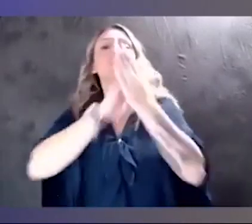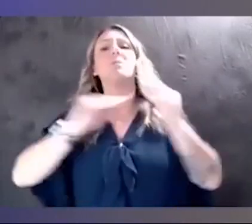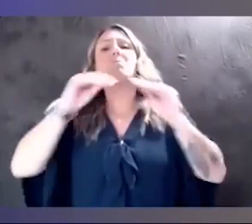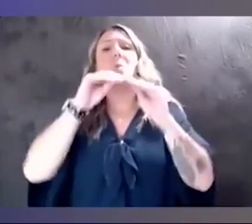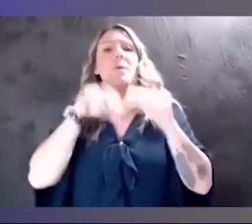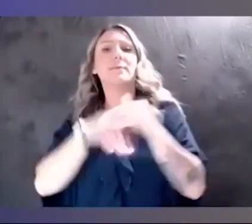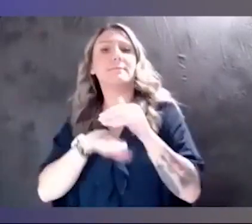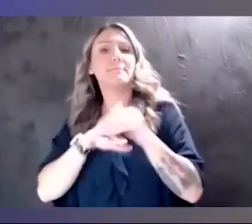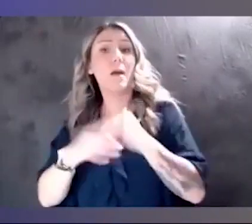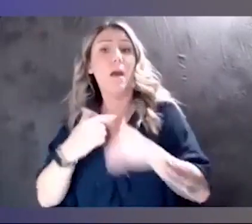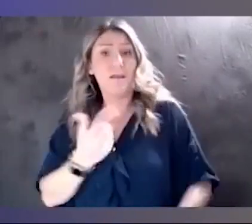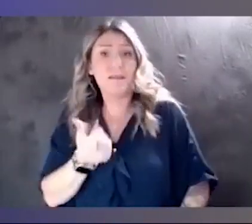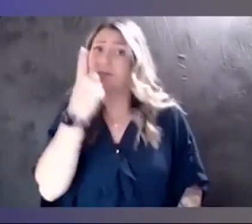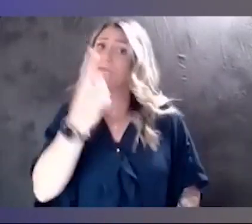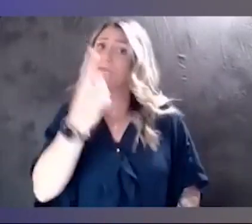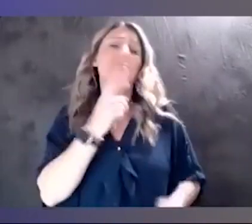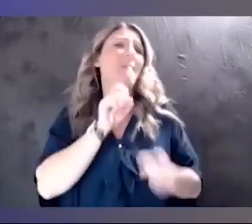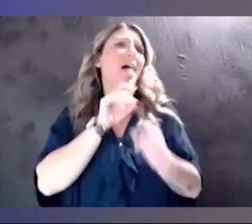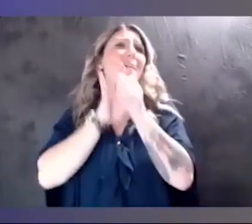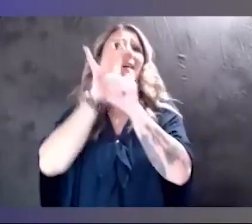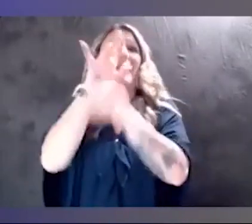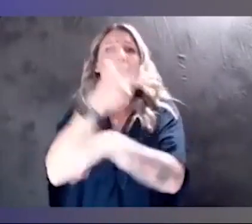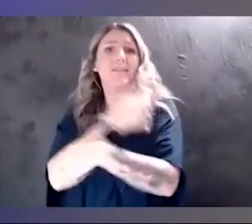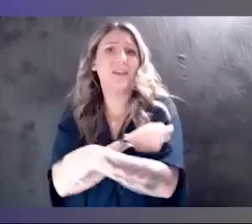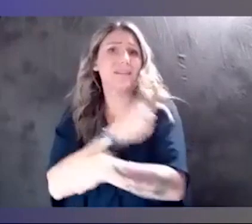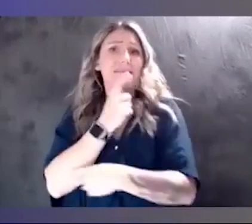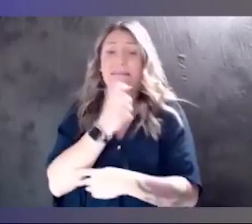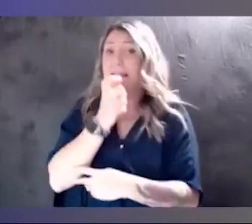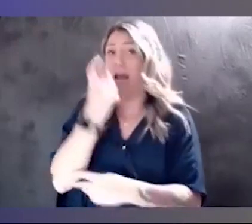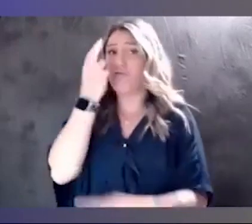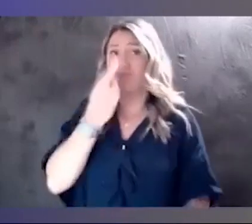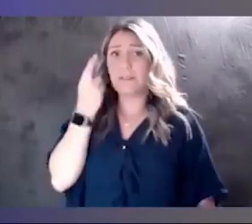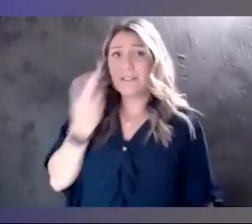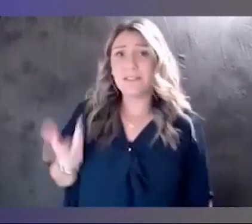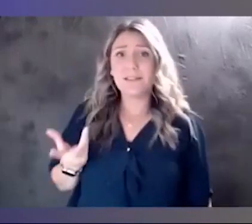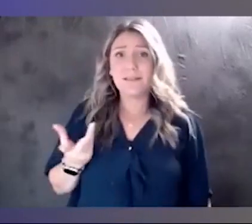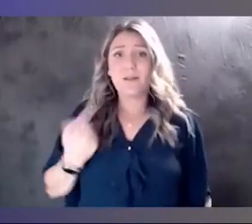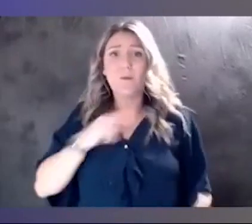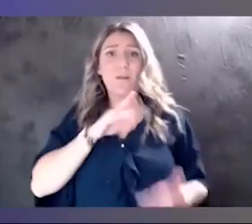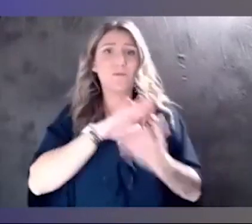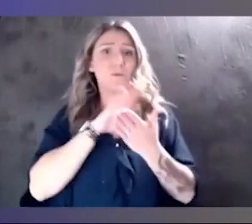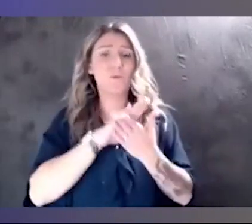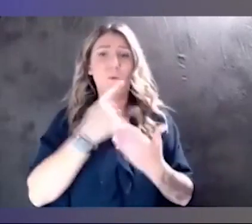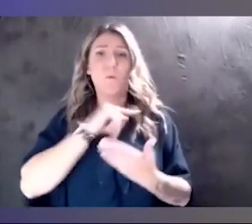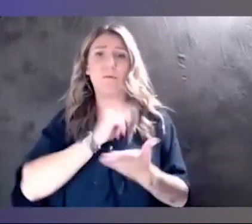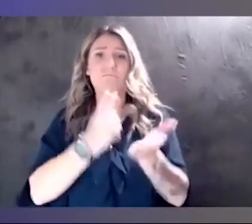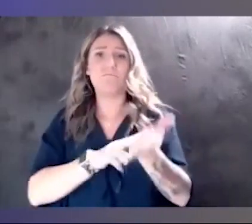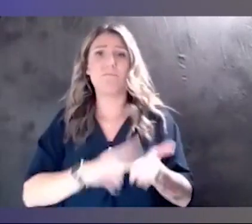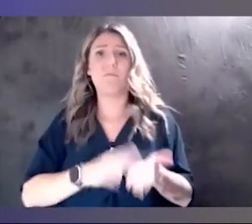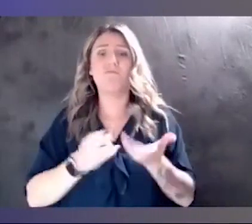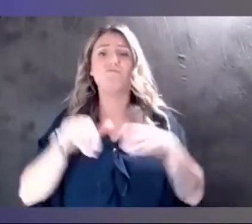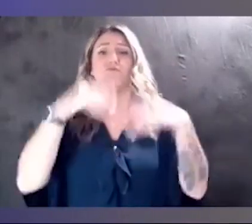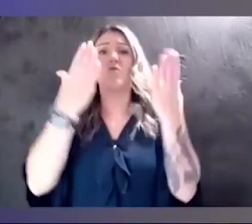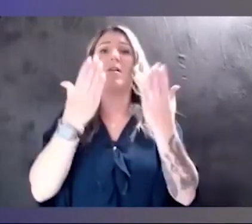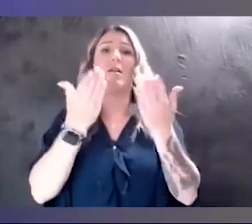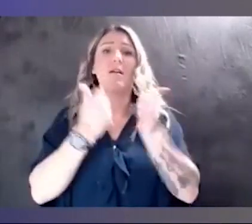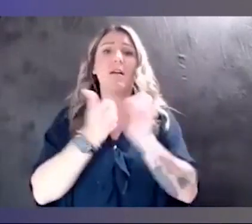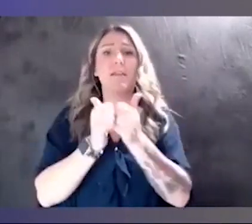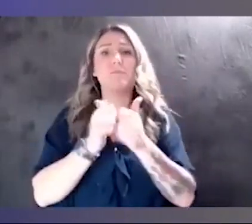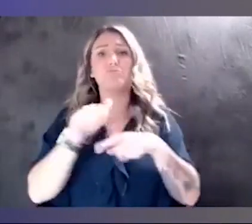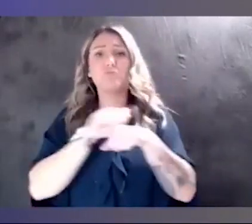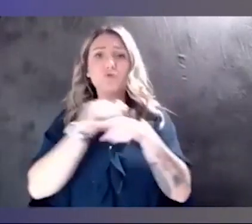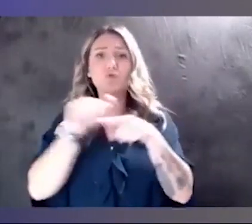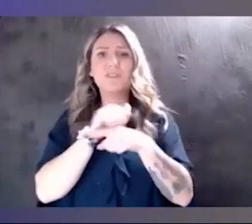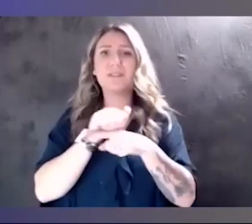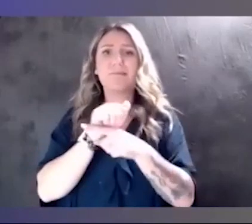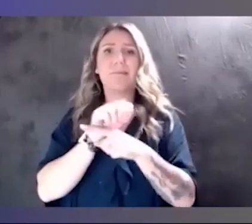there's plenty of vaccinations, so that shouldn't be a reason. In fact, we have a school that we contract with to provide athletic training services, and the University of Kansas Health